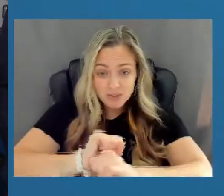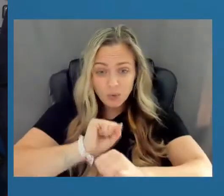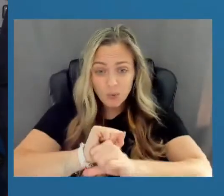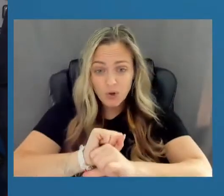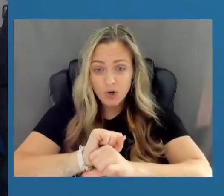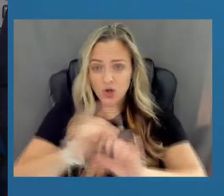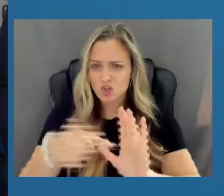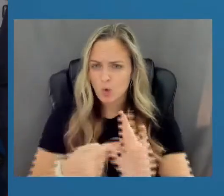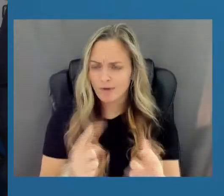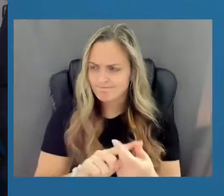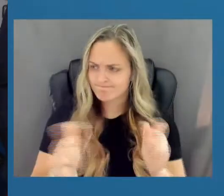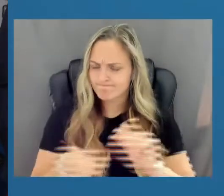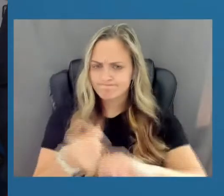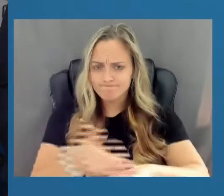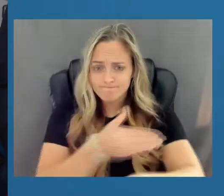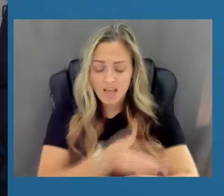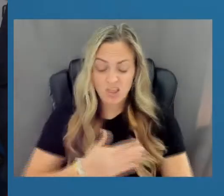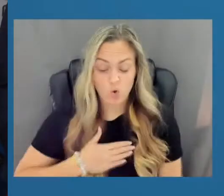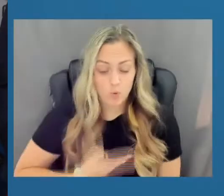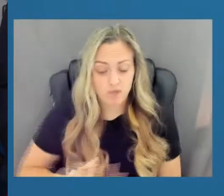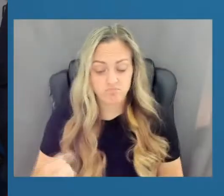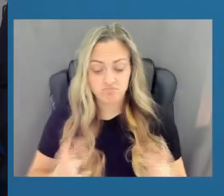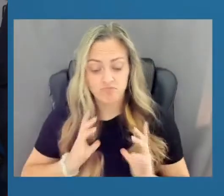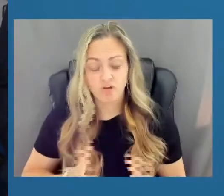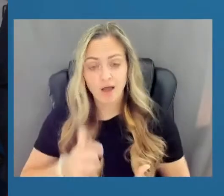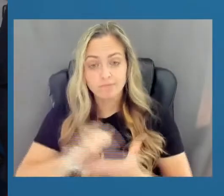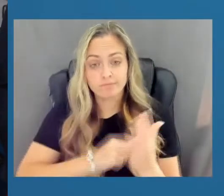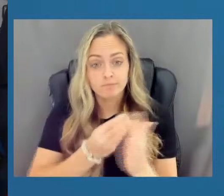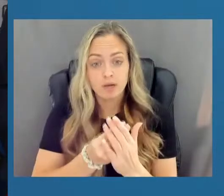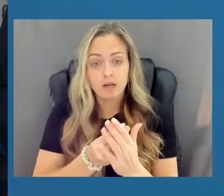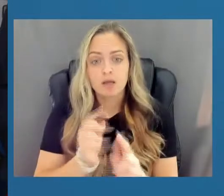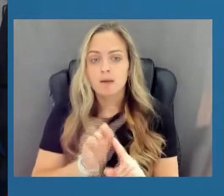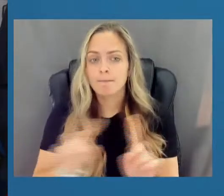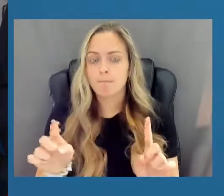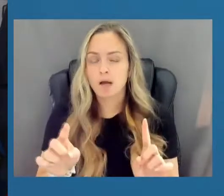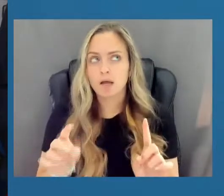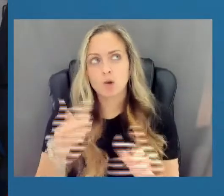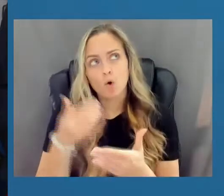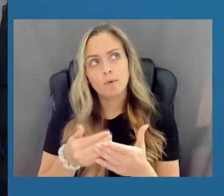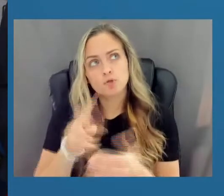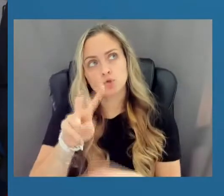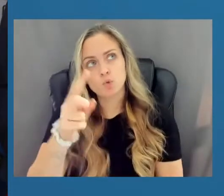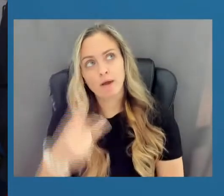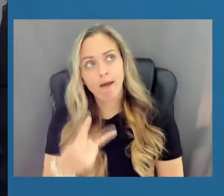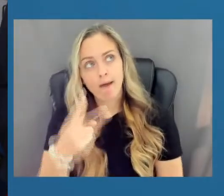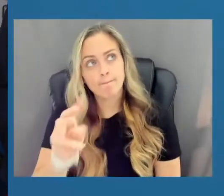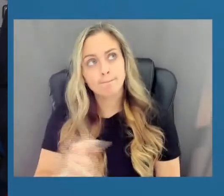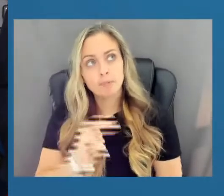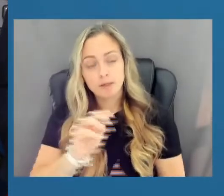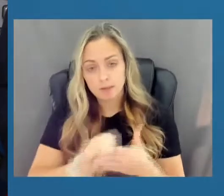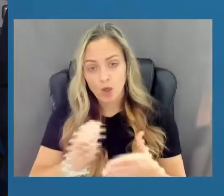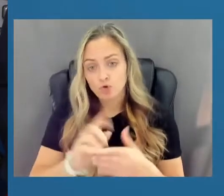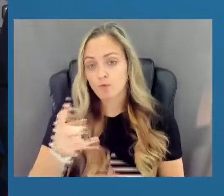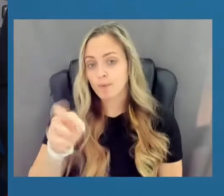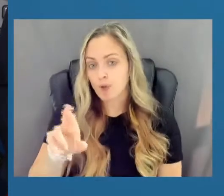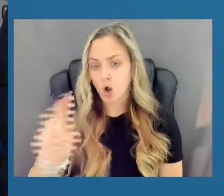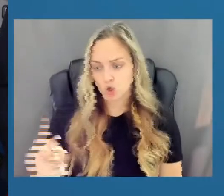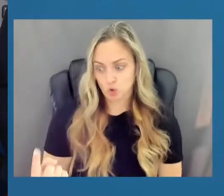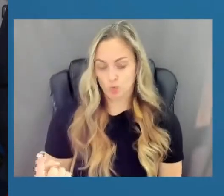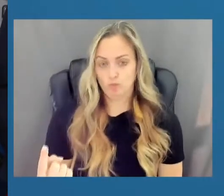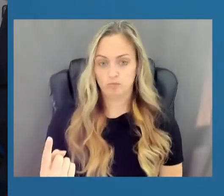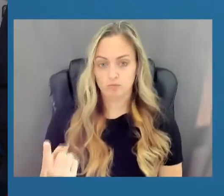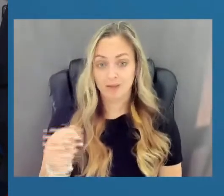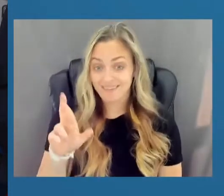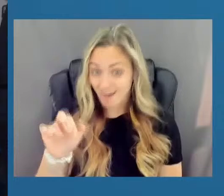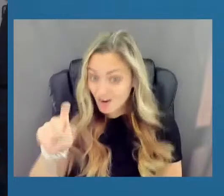making, and they are willing to take that as well. And also it would have been almost $2.5 million from Yonkers alone. Yonkers needs the money,